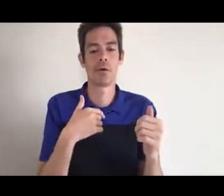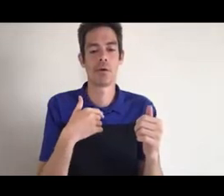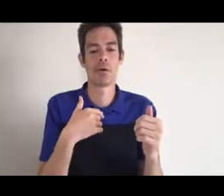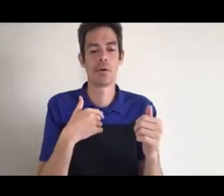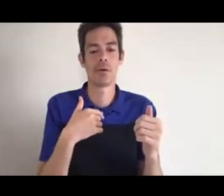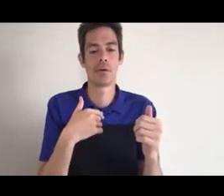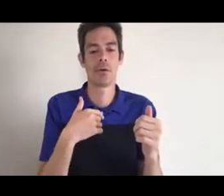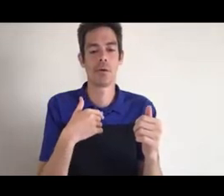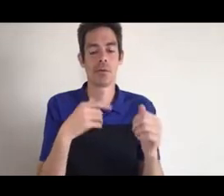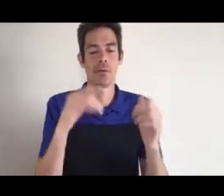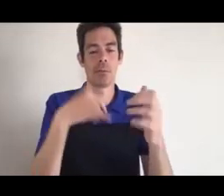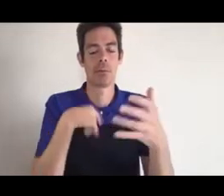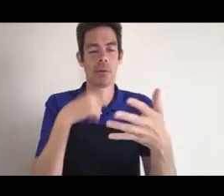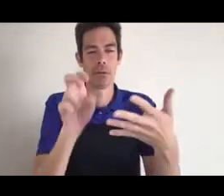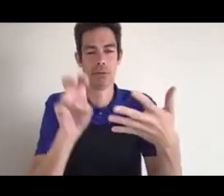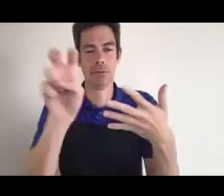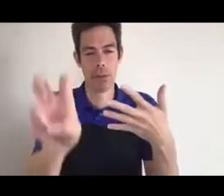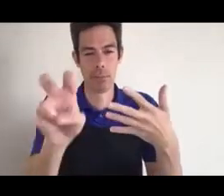Now,